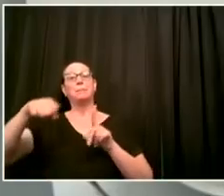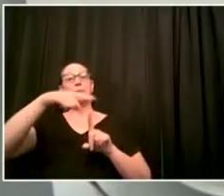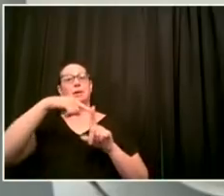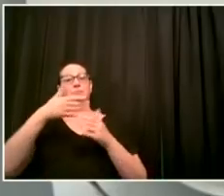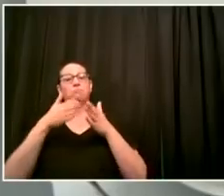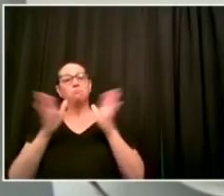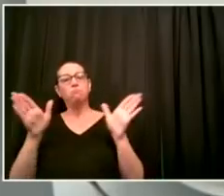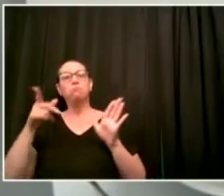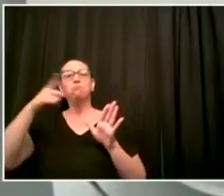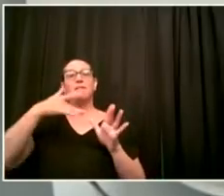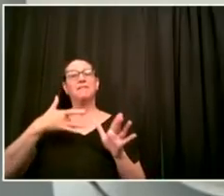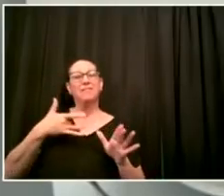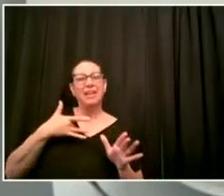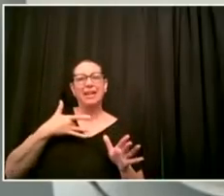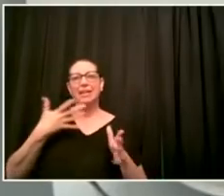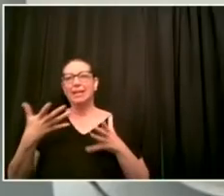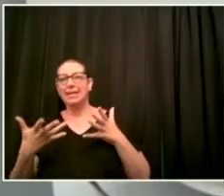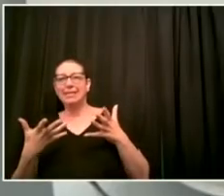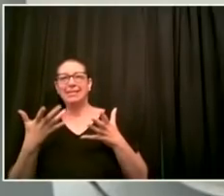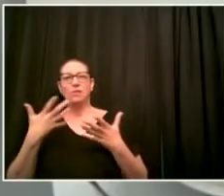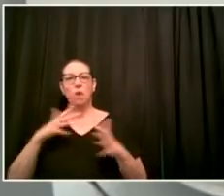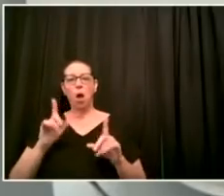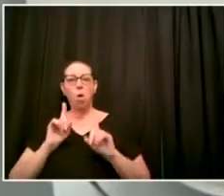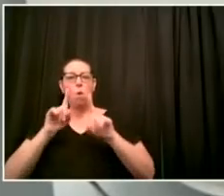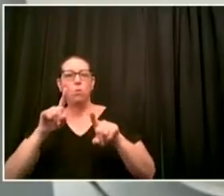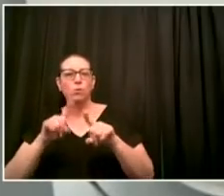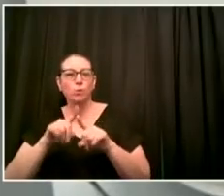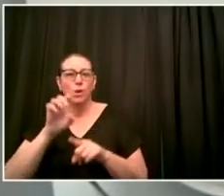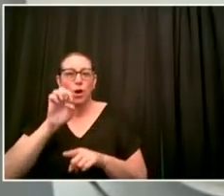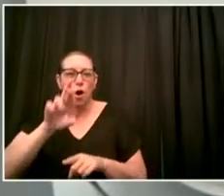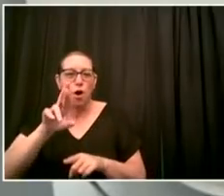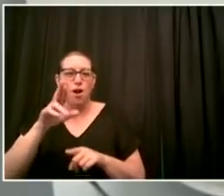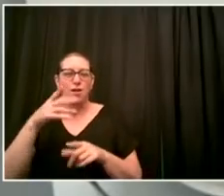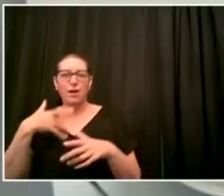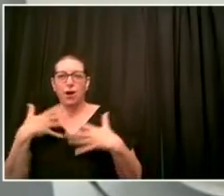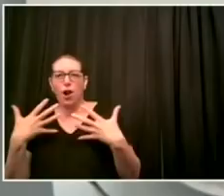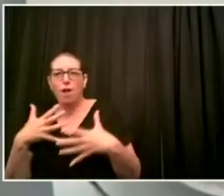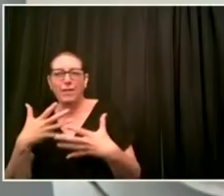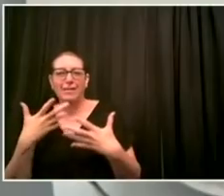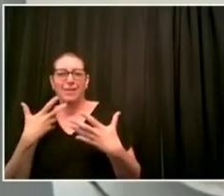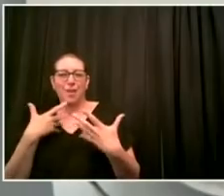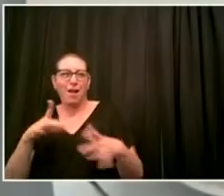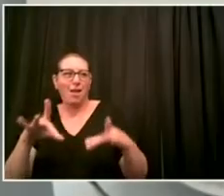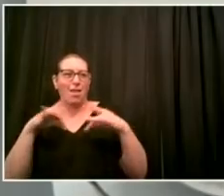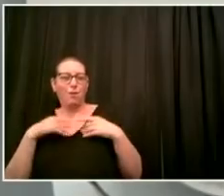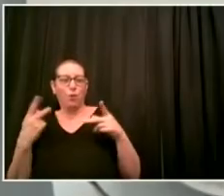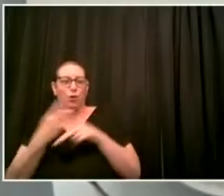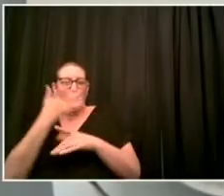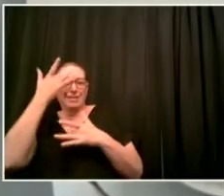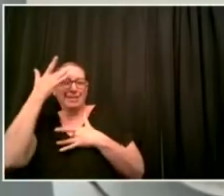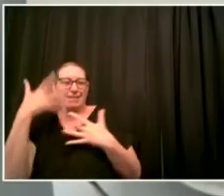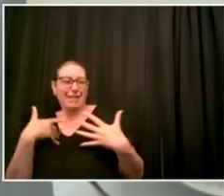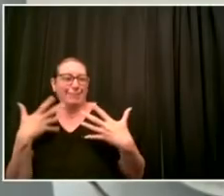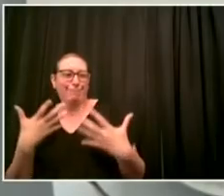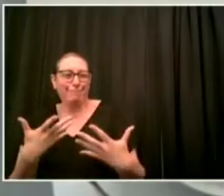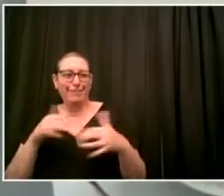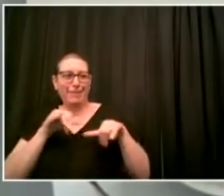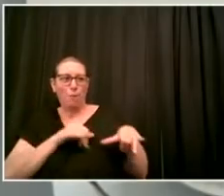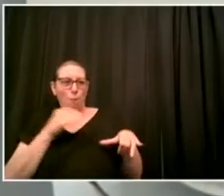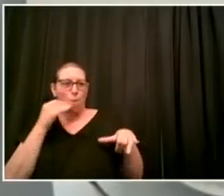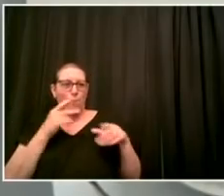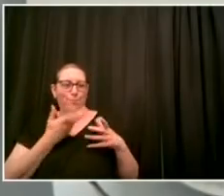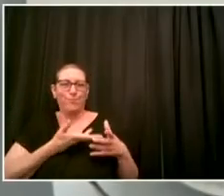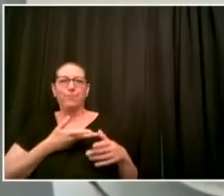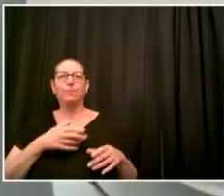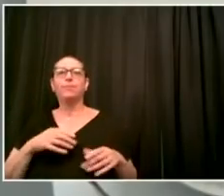through using the phone or video. And we're very proud that Health and Hospitals in the city runs a phone line so that people